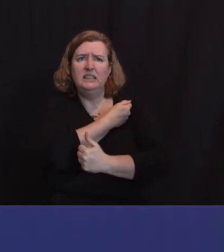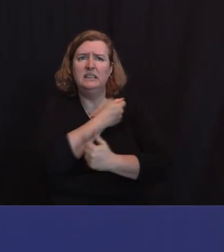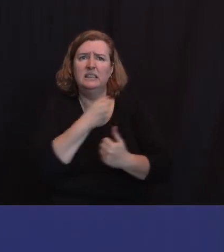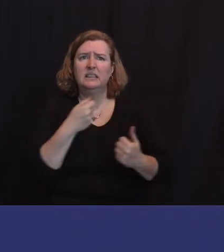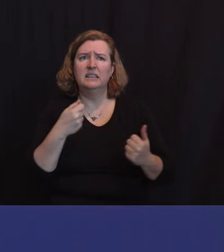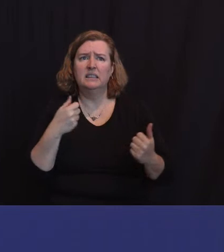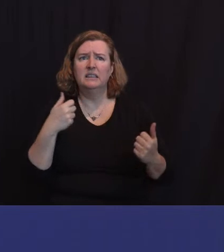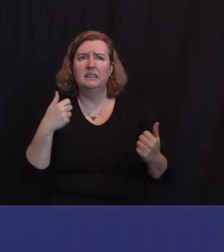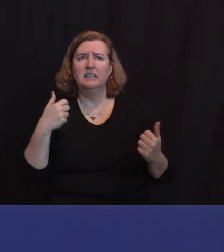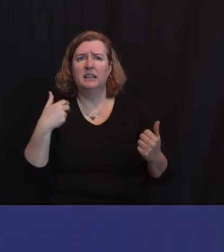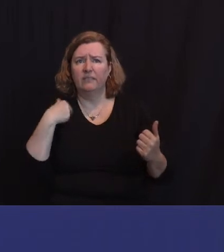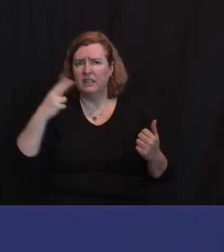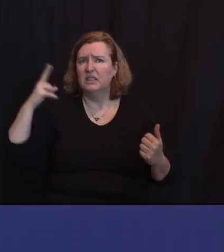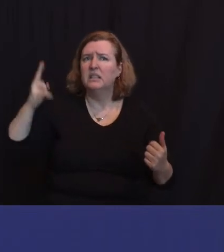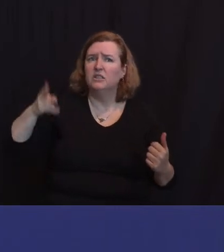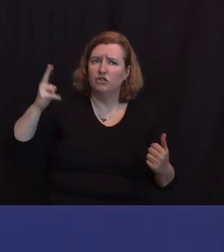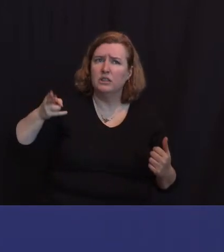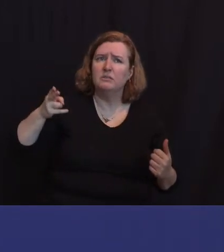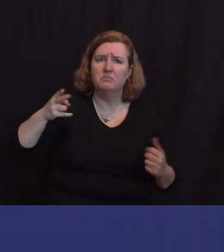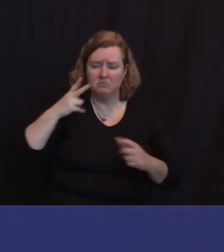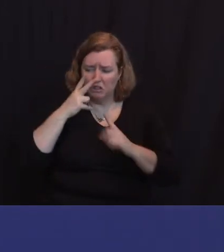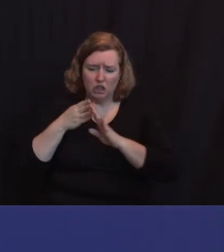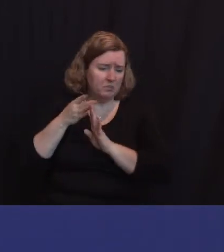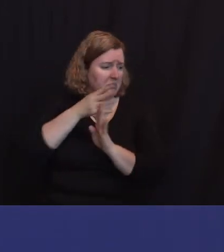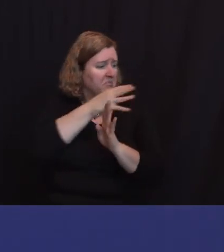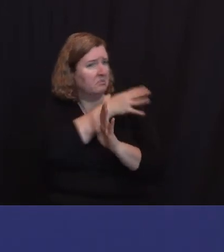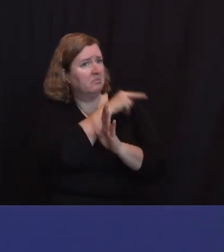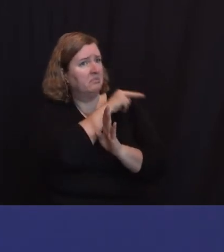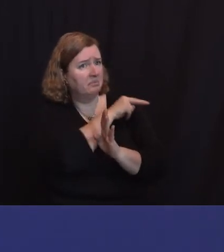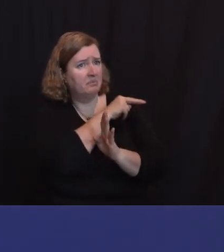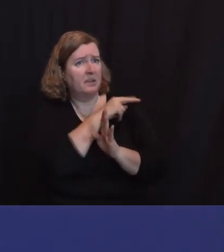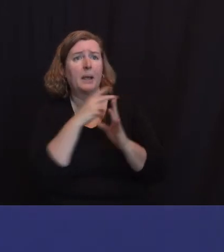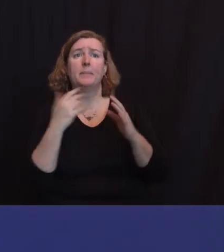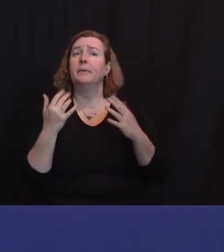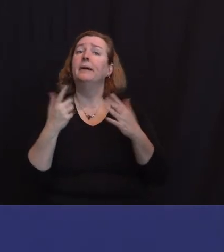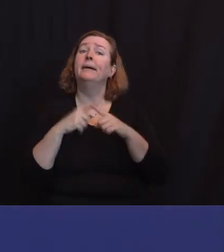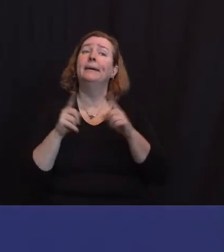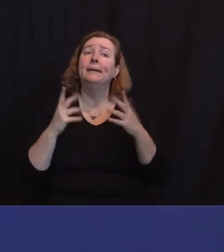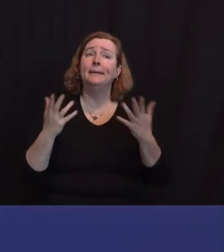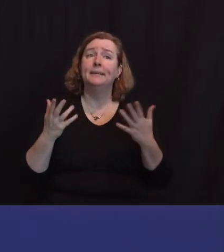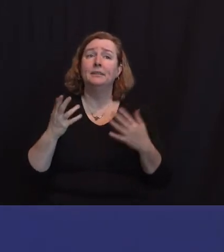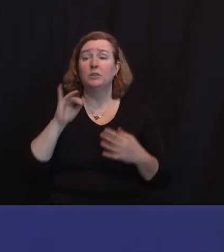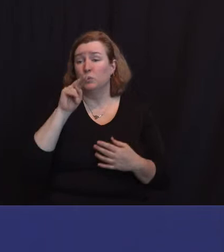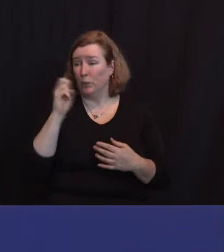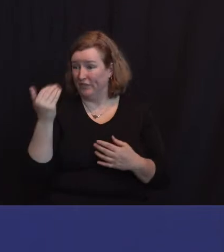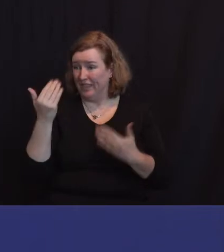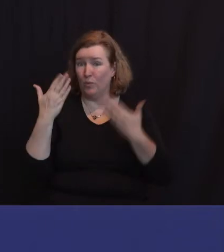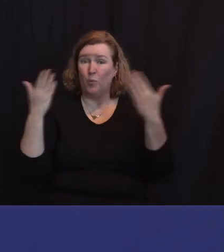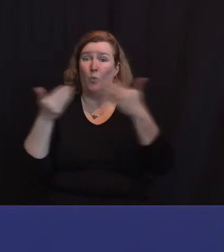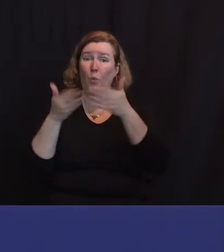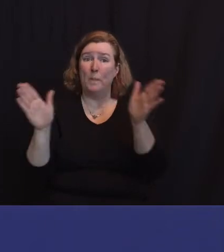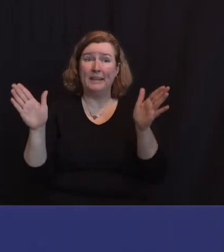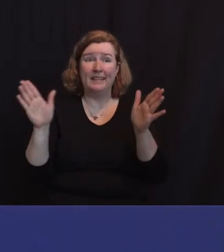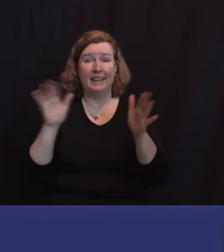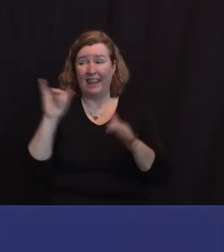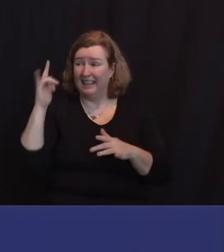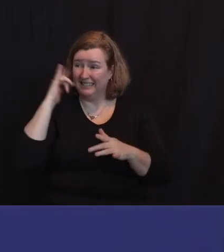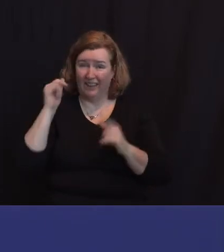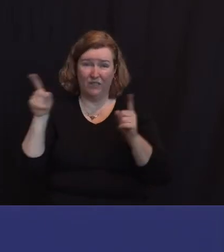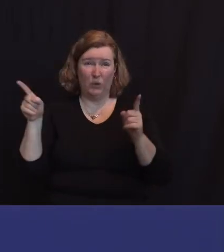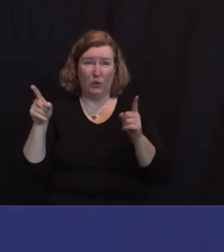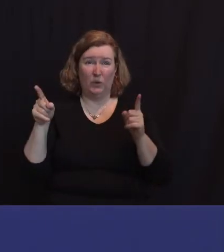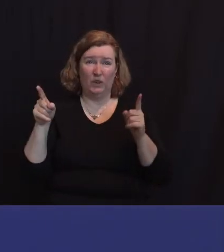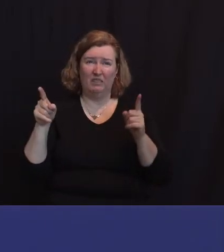not have last year. So I can't make that statement today. I don't think, Judy, you would make it today. But do we think we're in as I